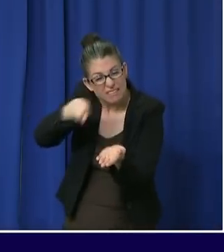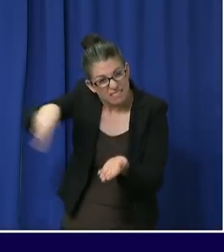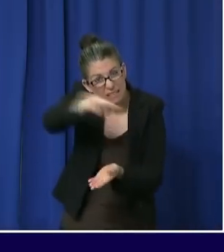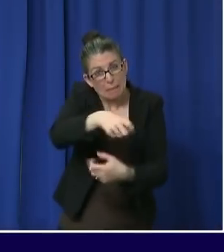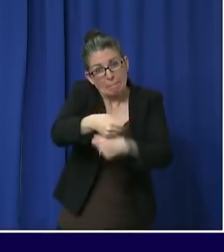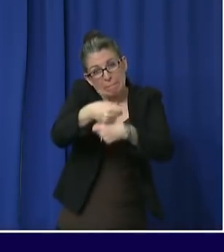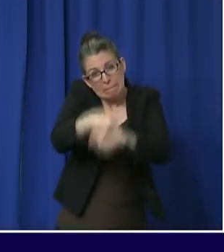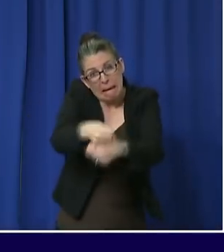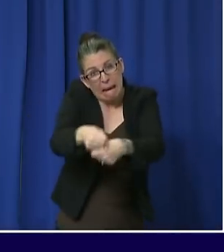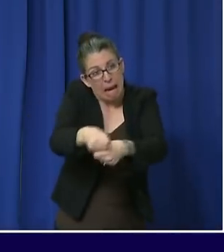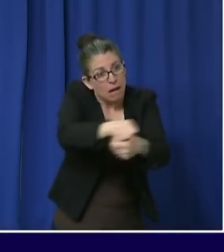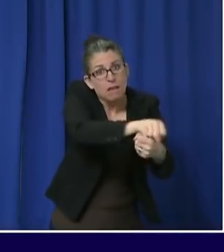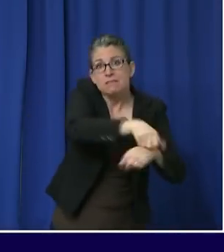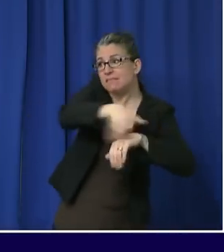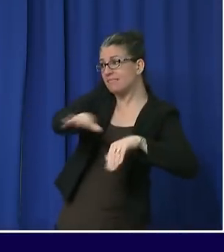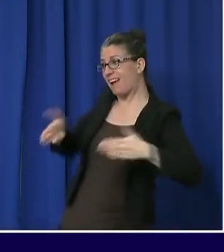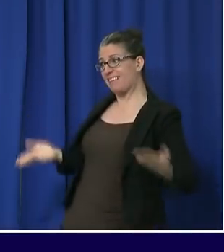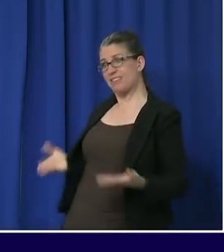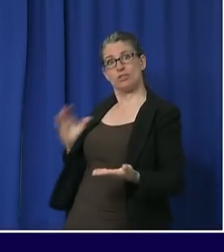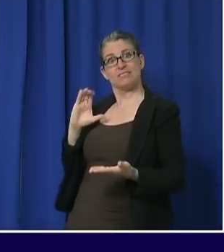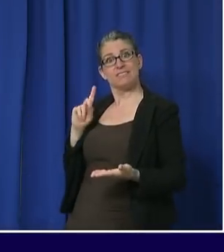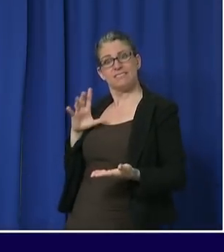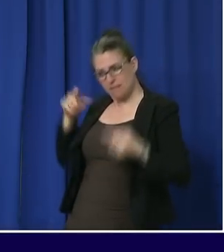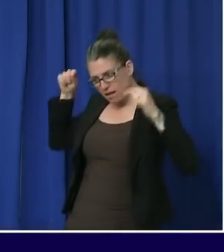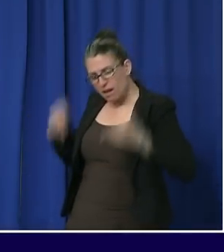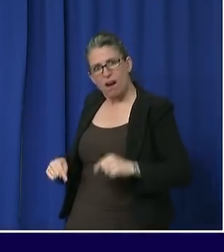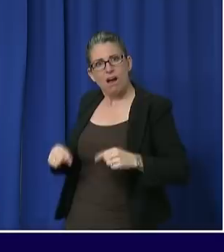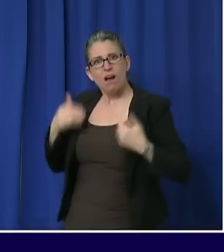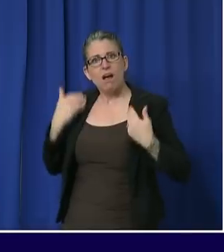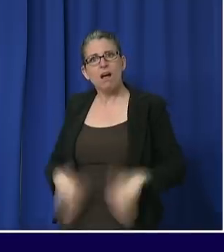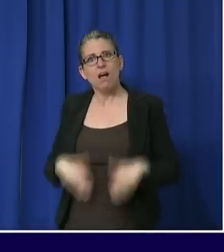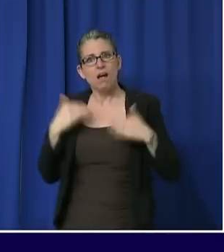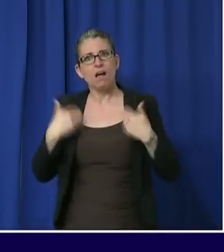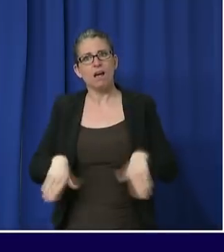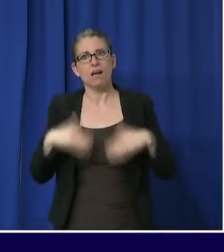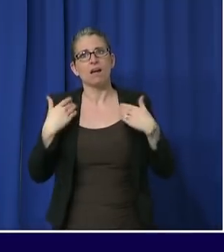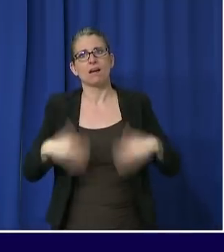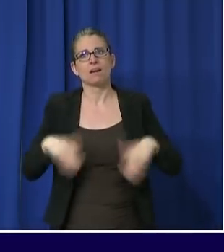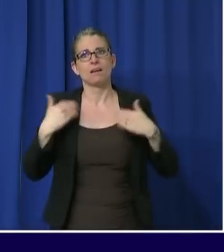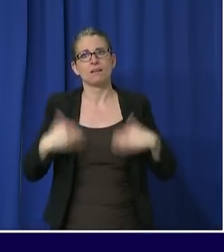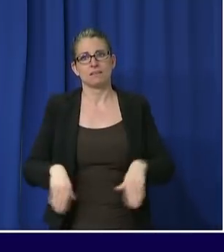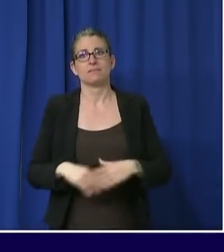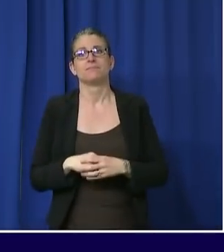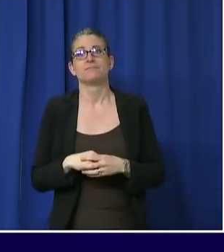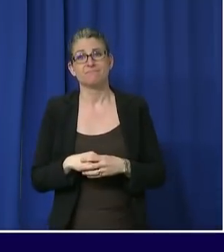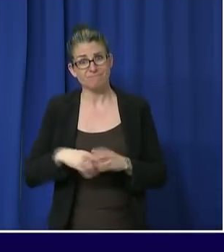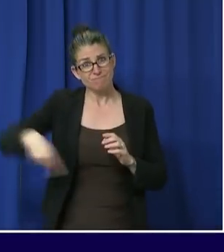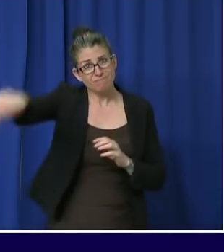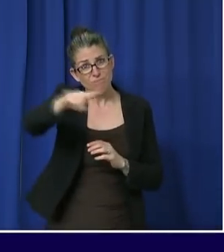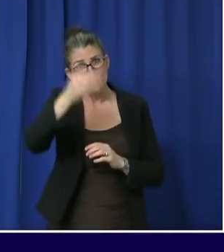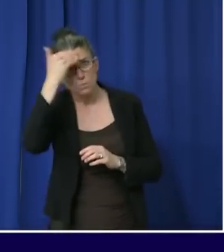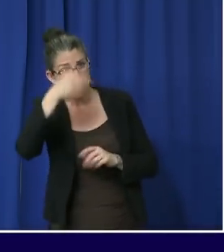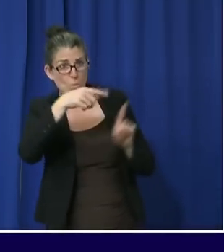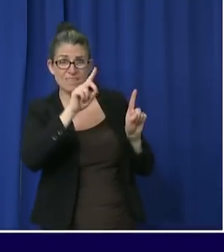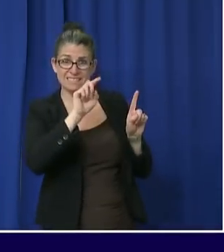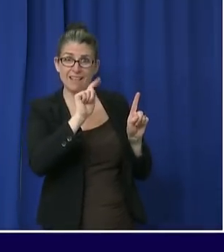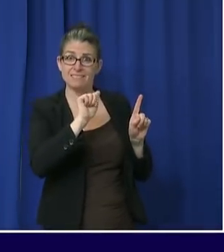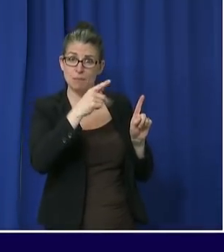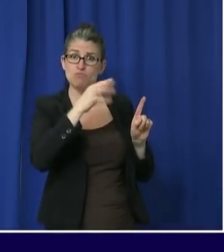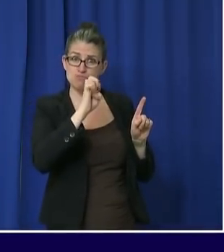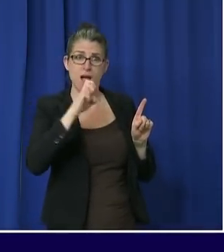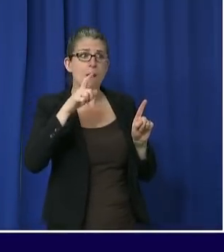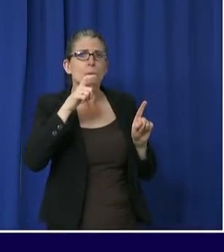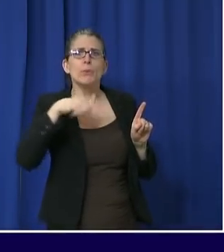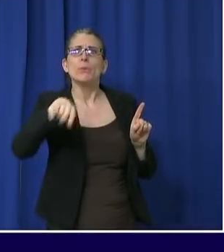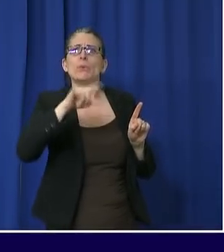CDC. Now, for those of you who know folks in the Delta Prime Robotics Group, maybe some of you folks are watching right now, I